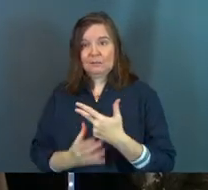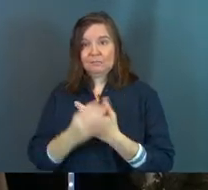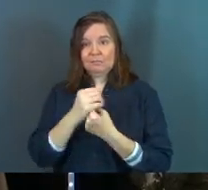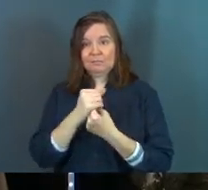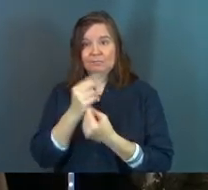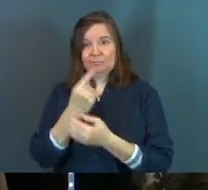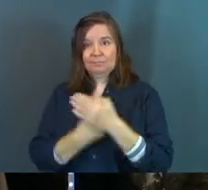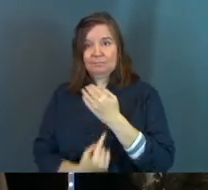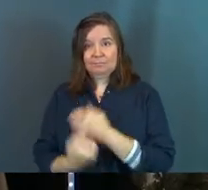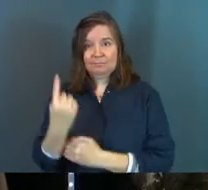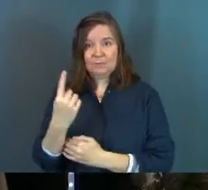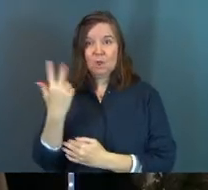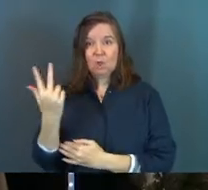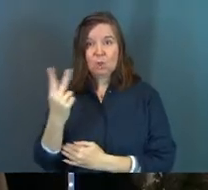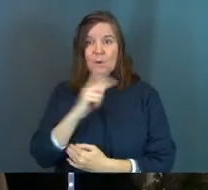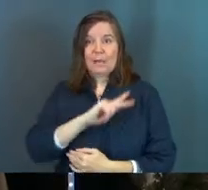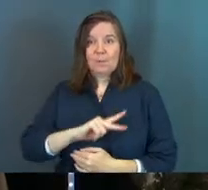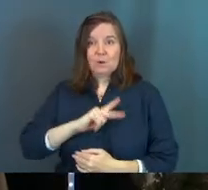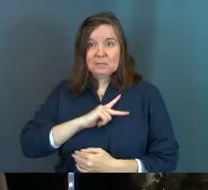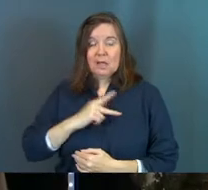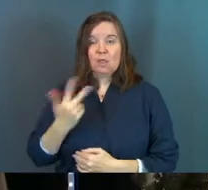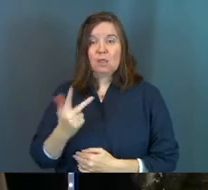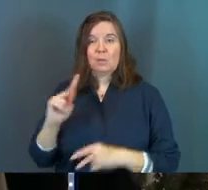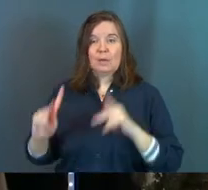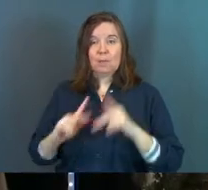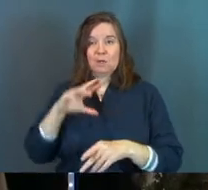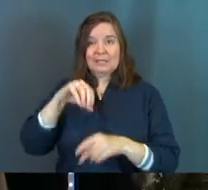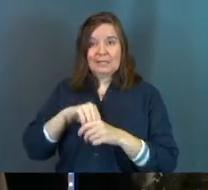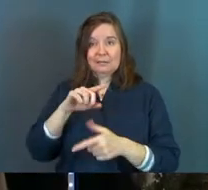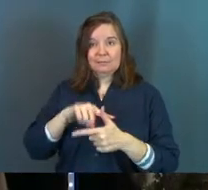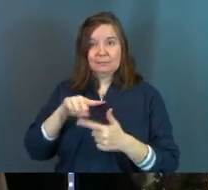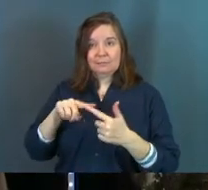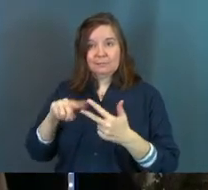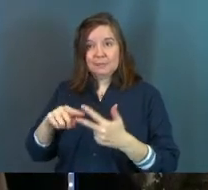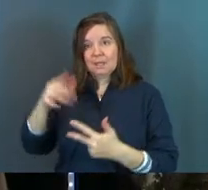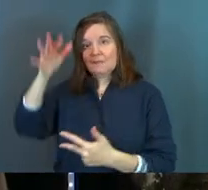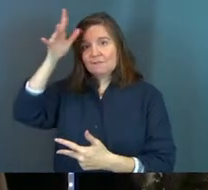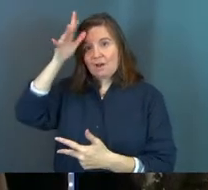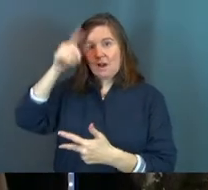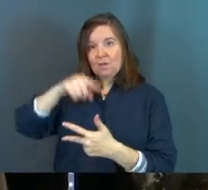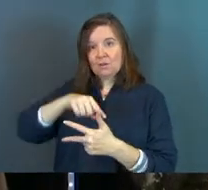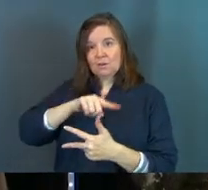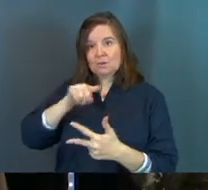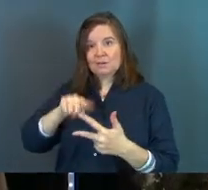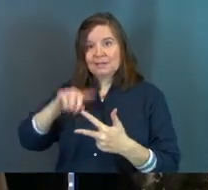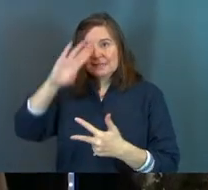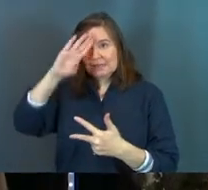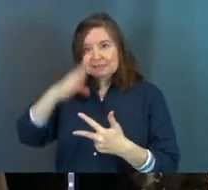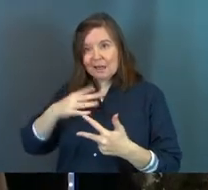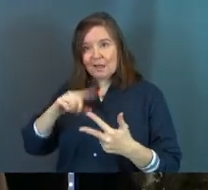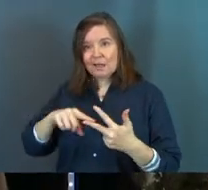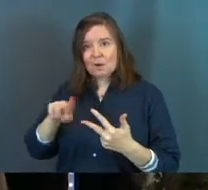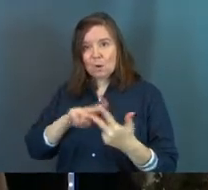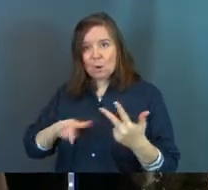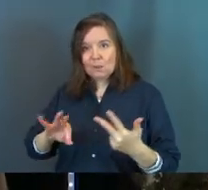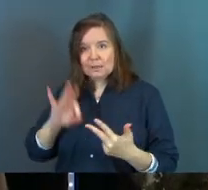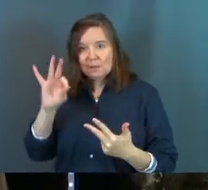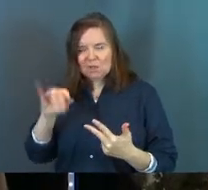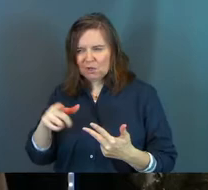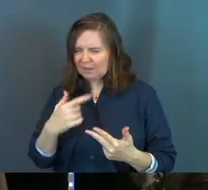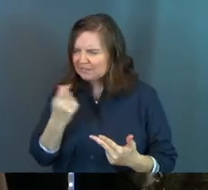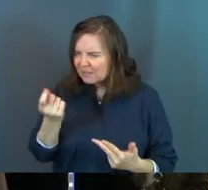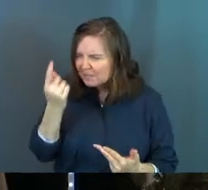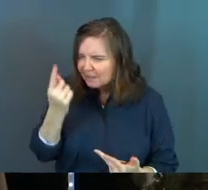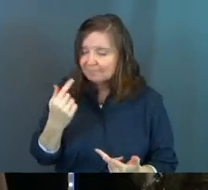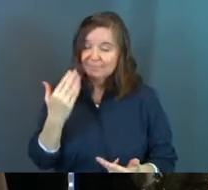three personalities. There's three persons in the Godhead, Father, Son, and Holy Spirit. You're like, that doesn't make sense. I know. It doesn't make sense to